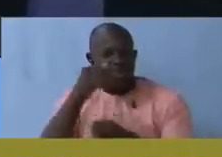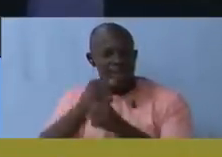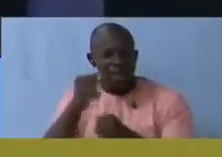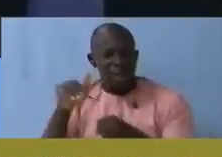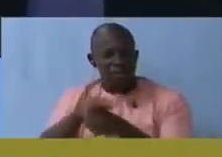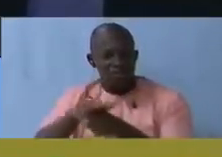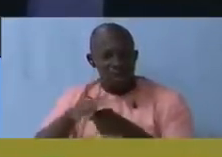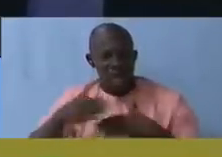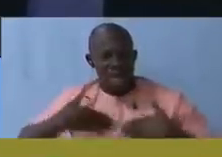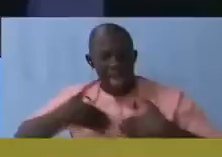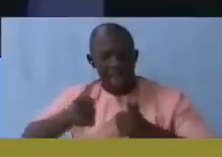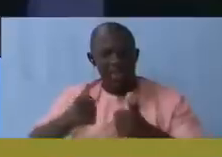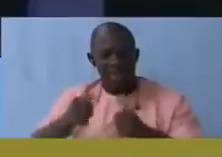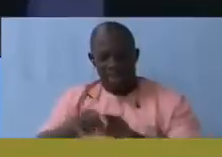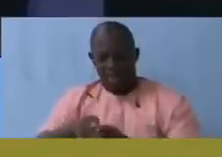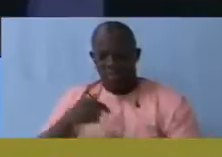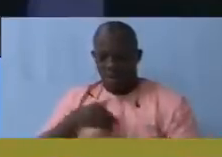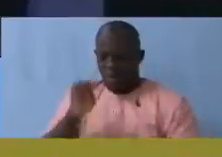this is not cure.